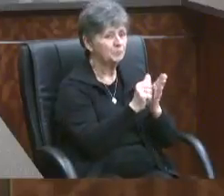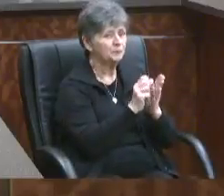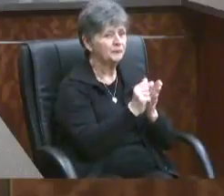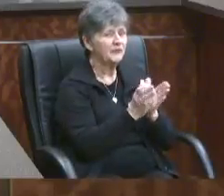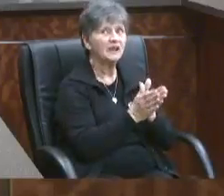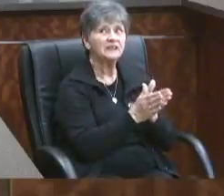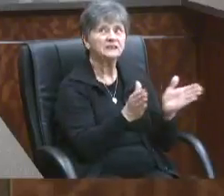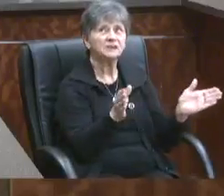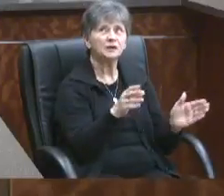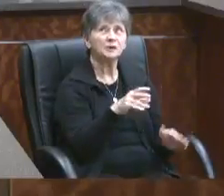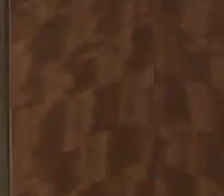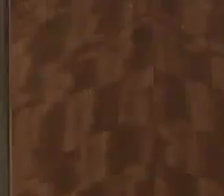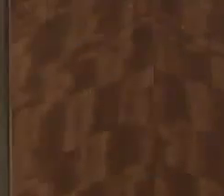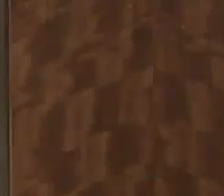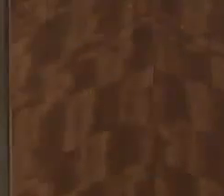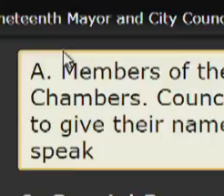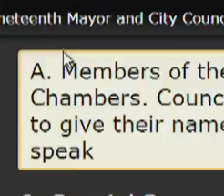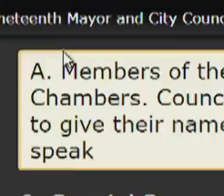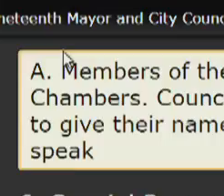hearing.